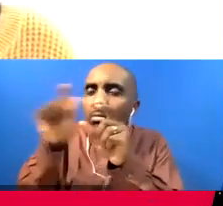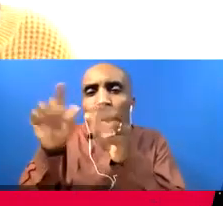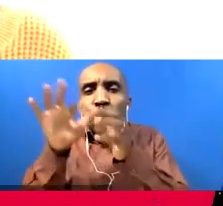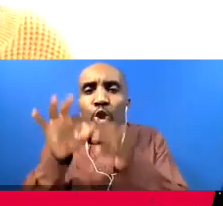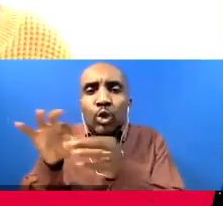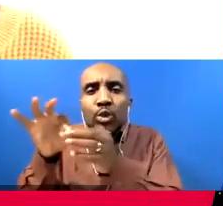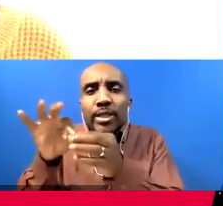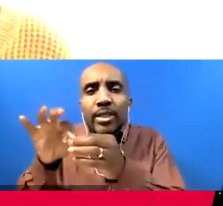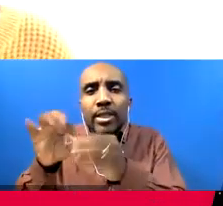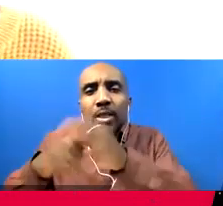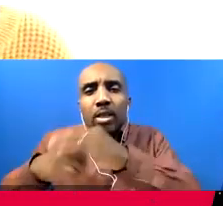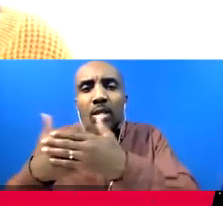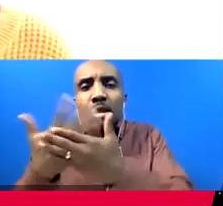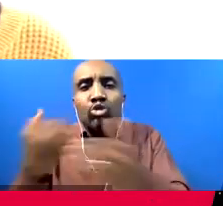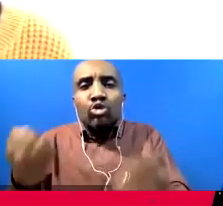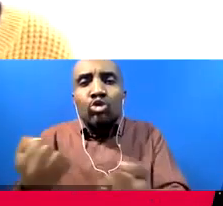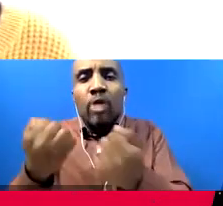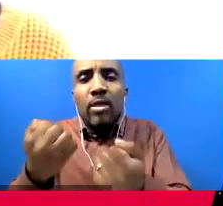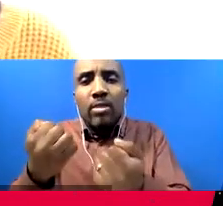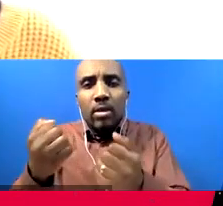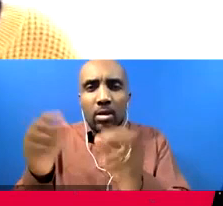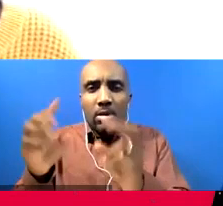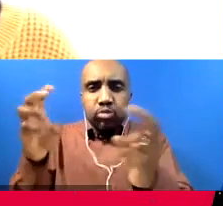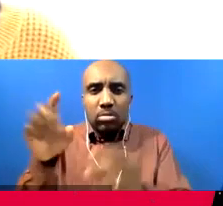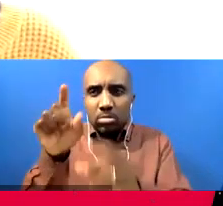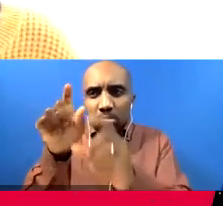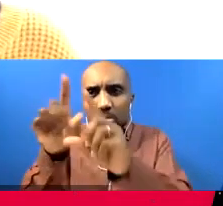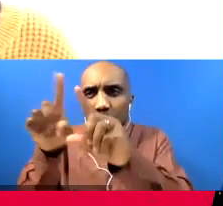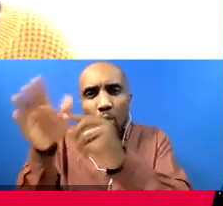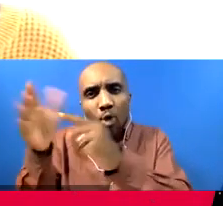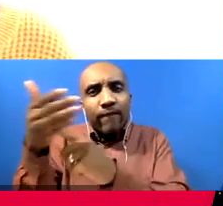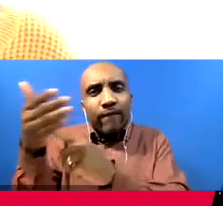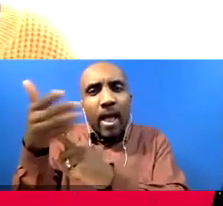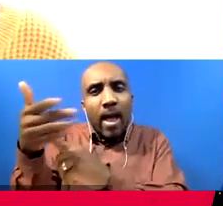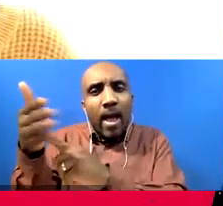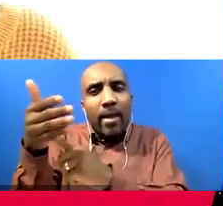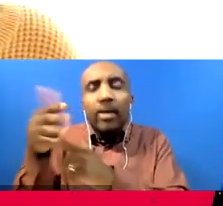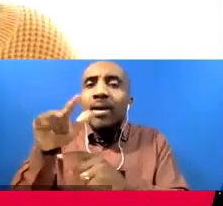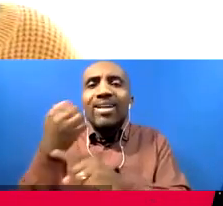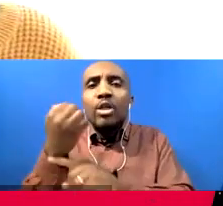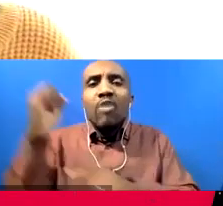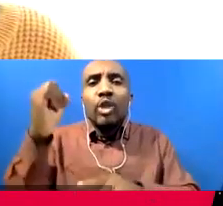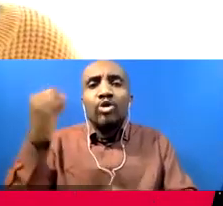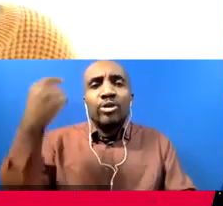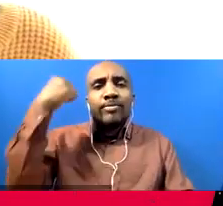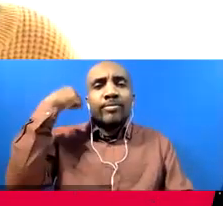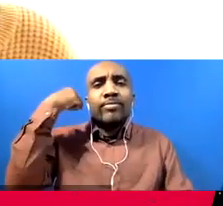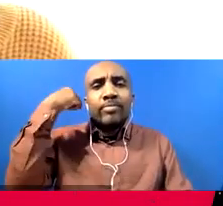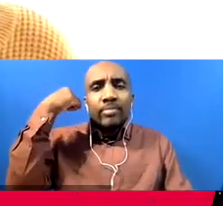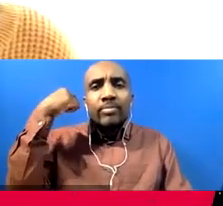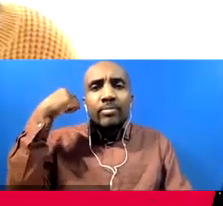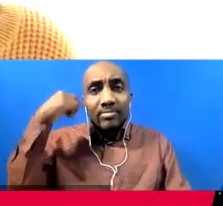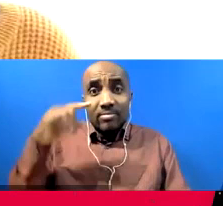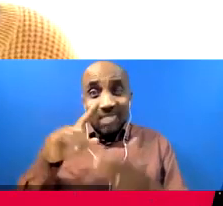says that unity, through unity makes strength. So that is something that was referred to in the